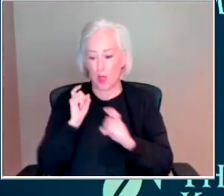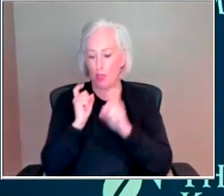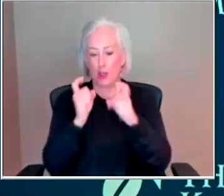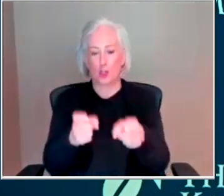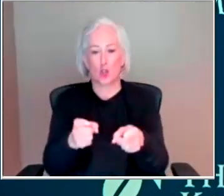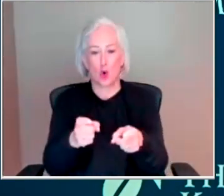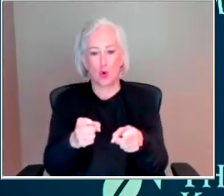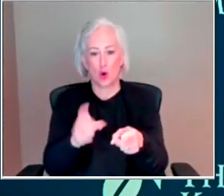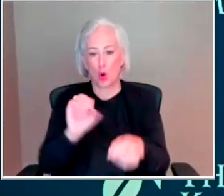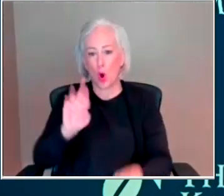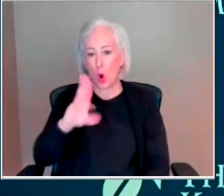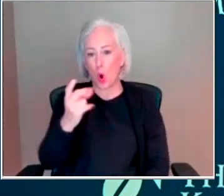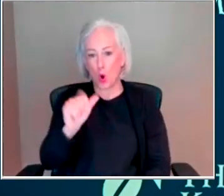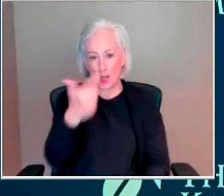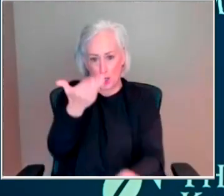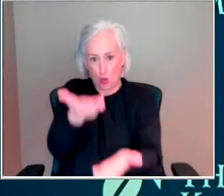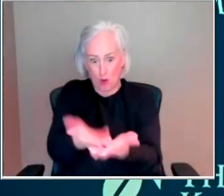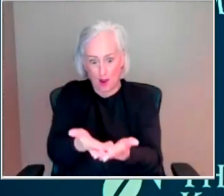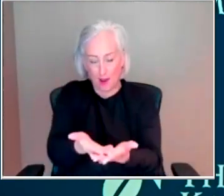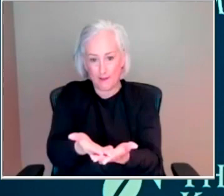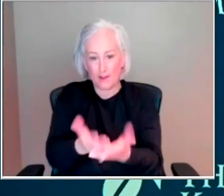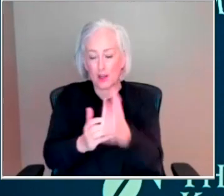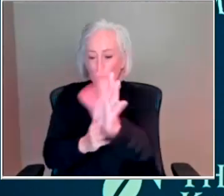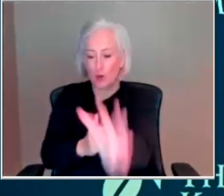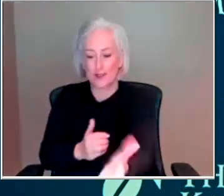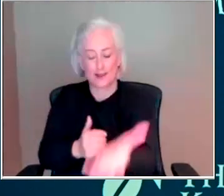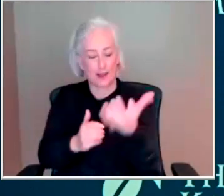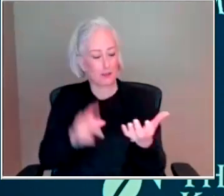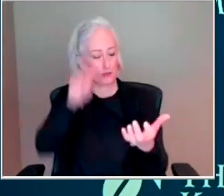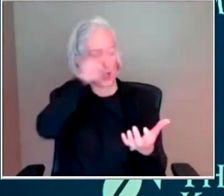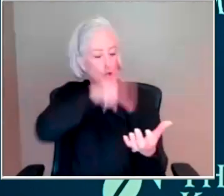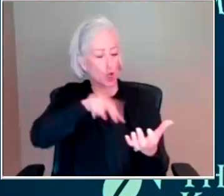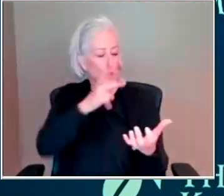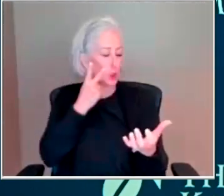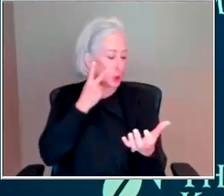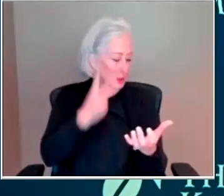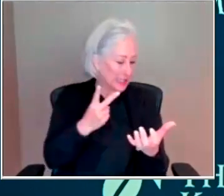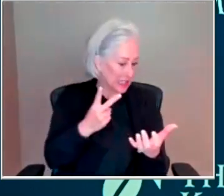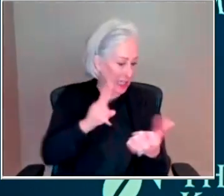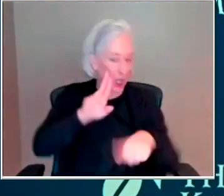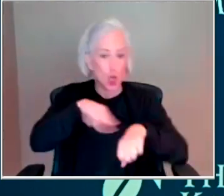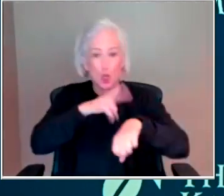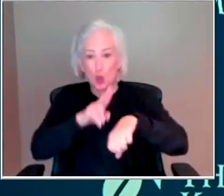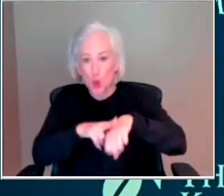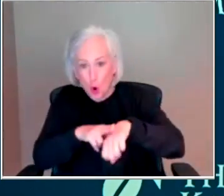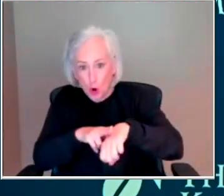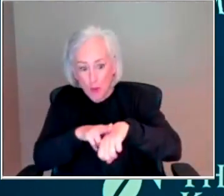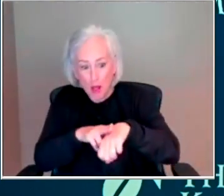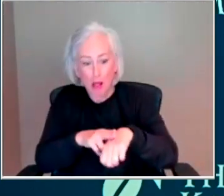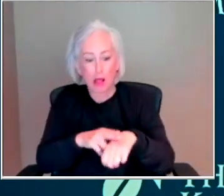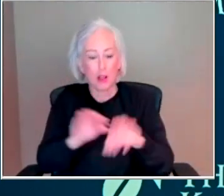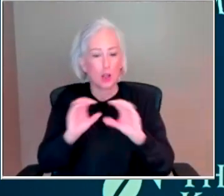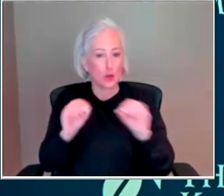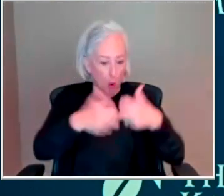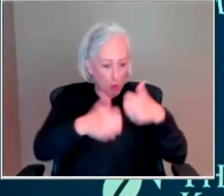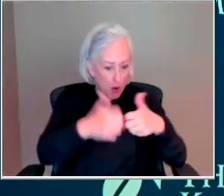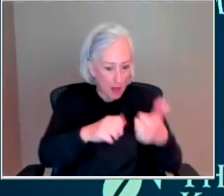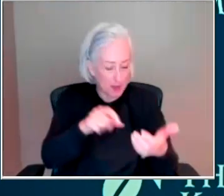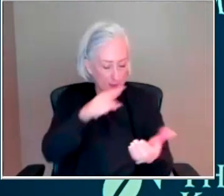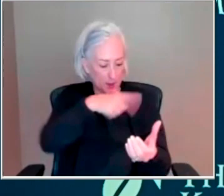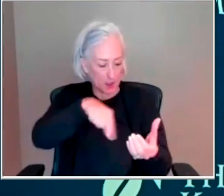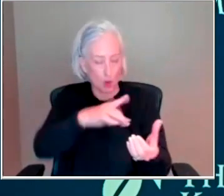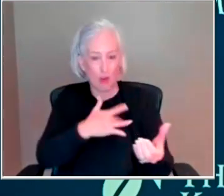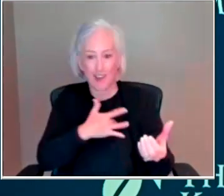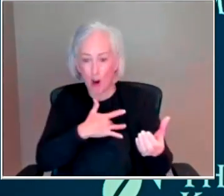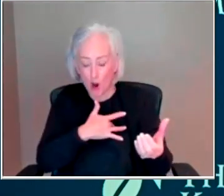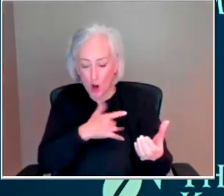it's, there's no surgical trauma or congenital abnormality or something like that. And then basically we try and minimize the period